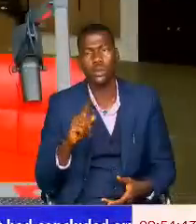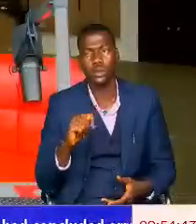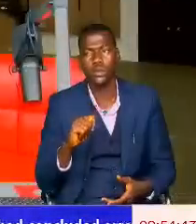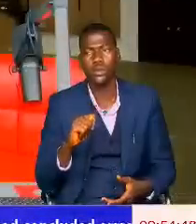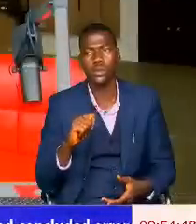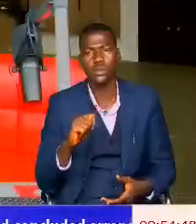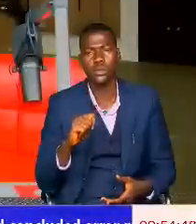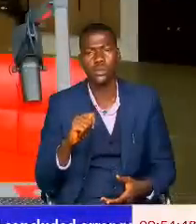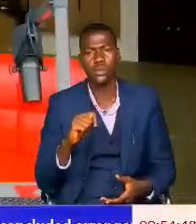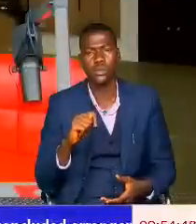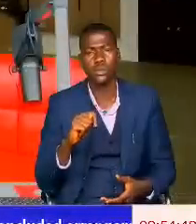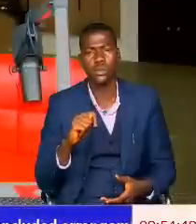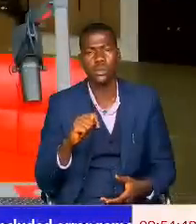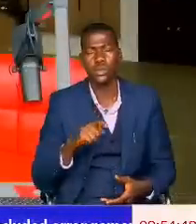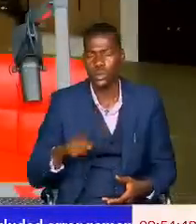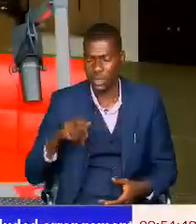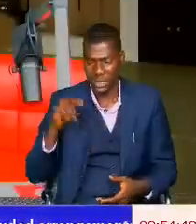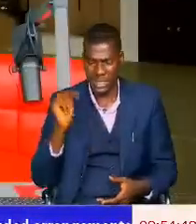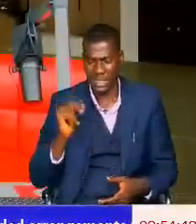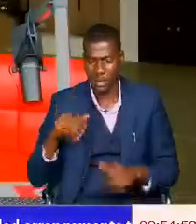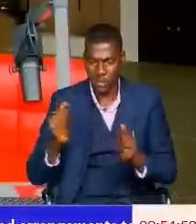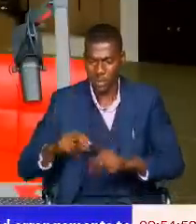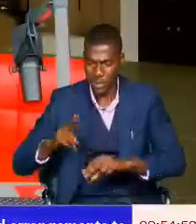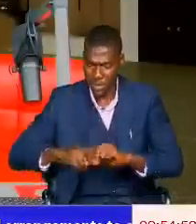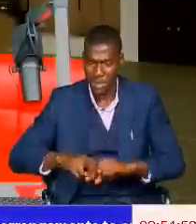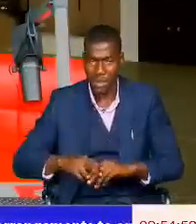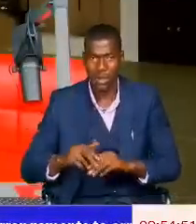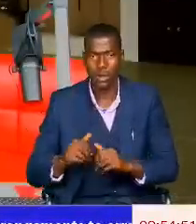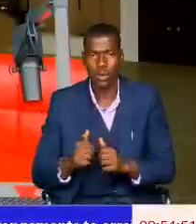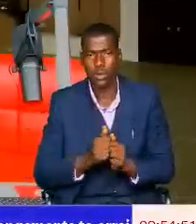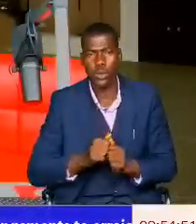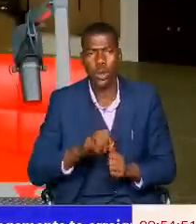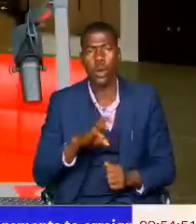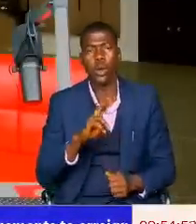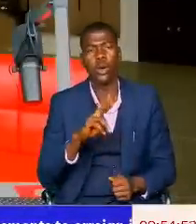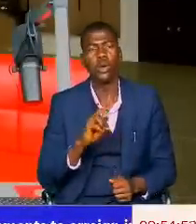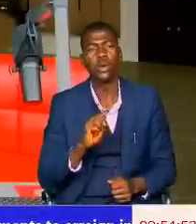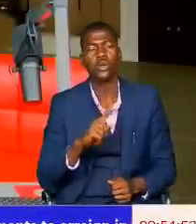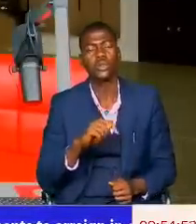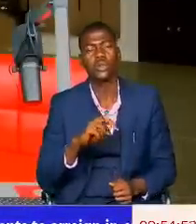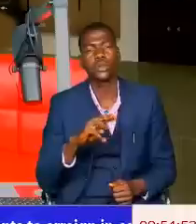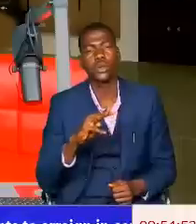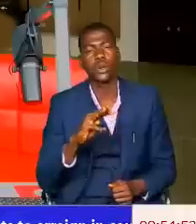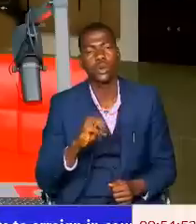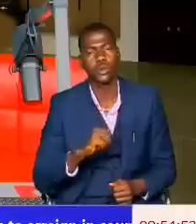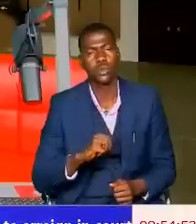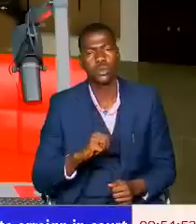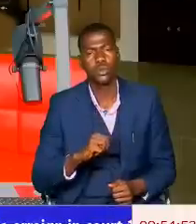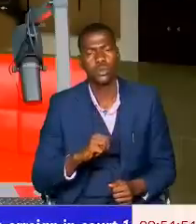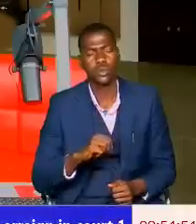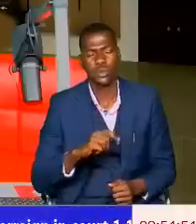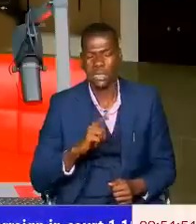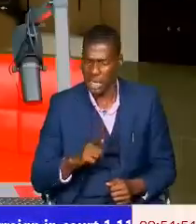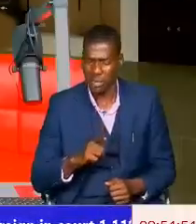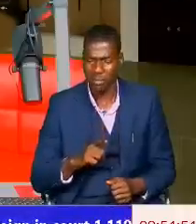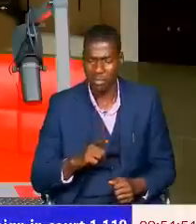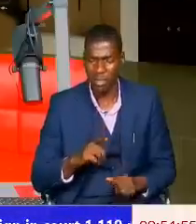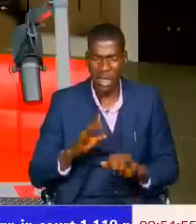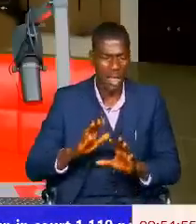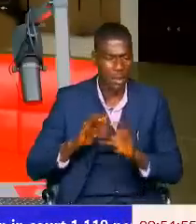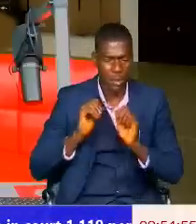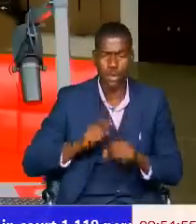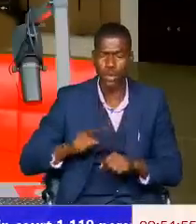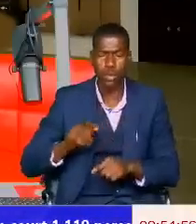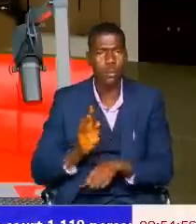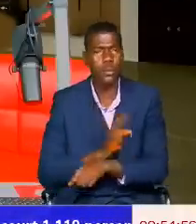is you need to sit down with customs. Let them not give you bad name. You are trying to